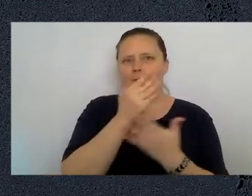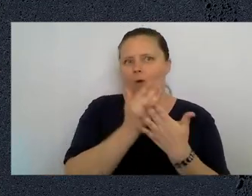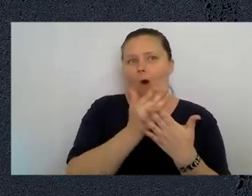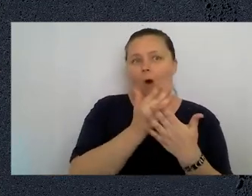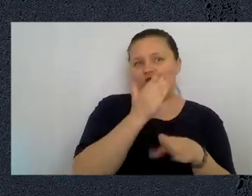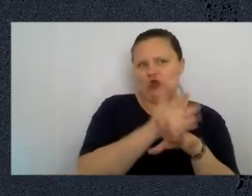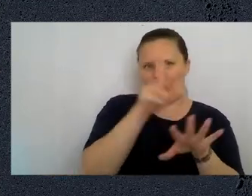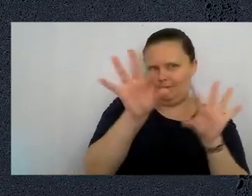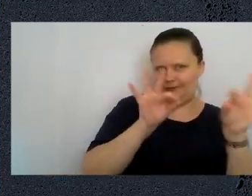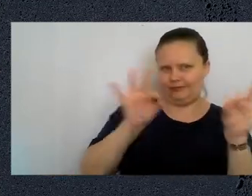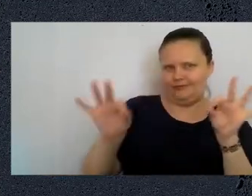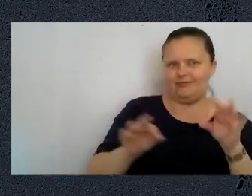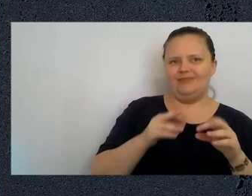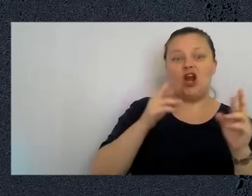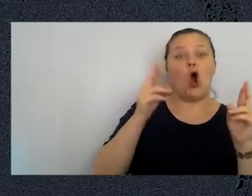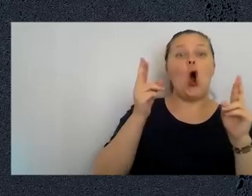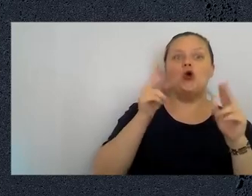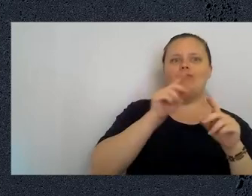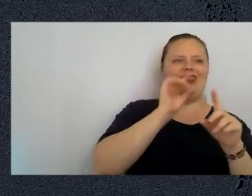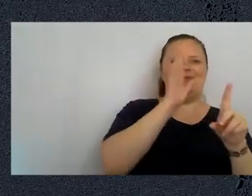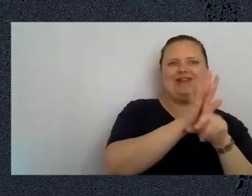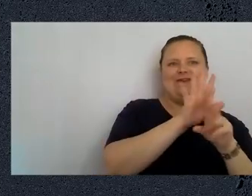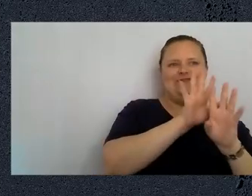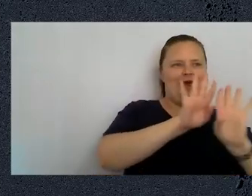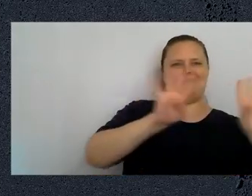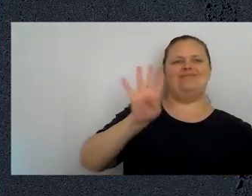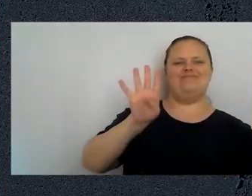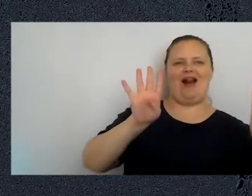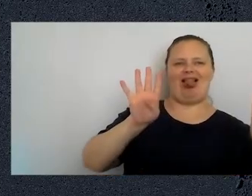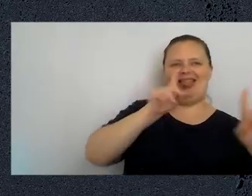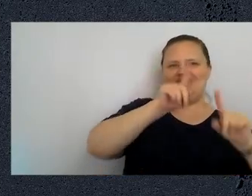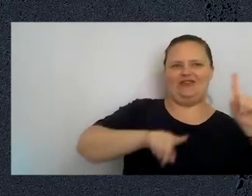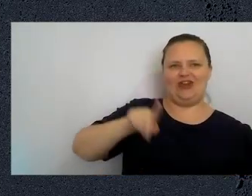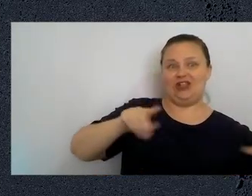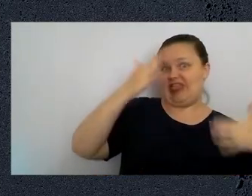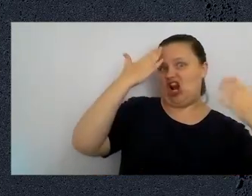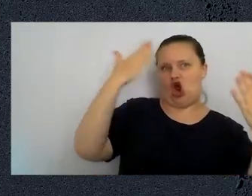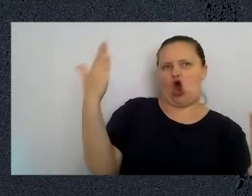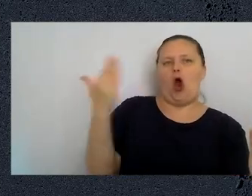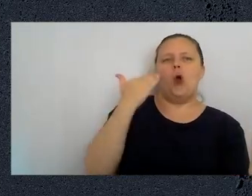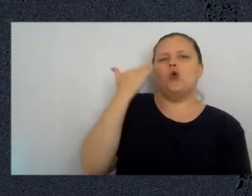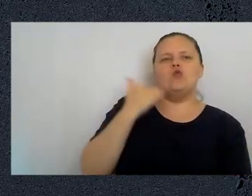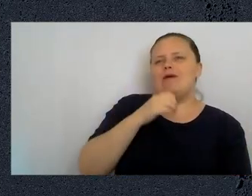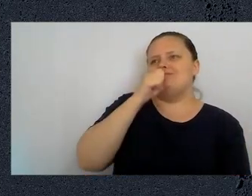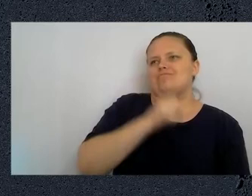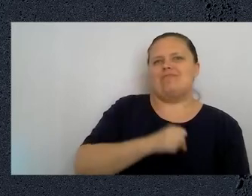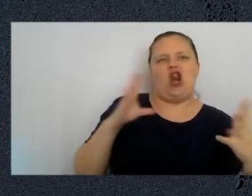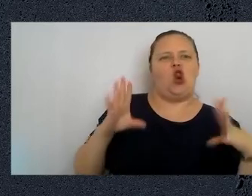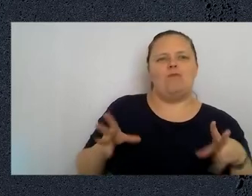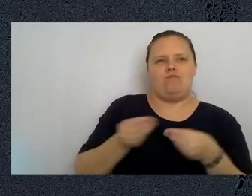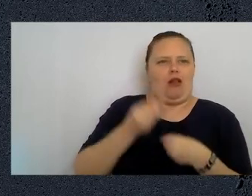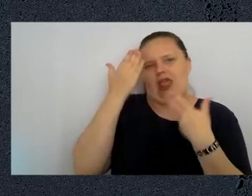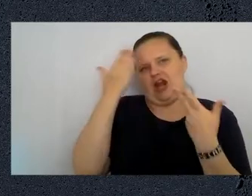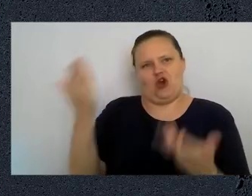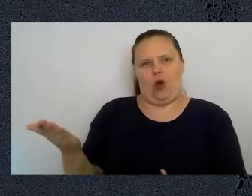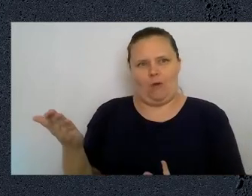hope that those selection panels are diverse themselves, they don't know the gender of the applicant. Yeah, so they remove the gender, they